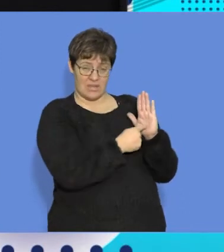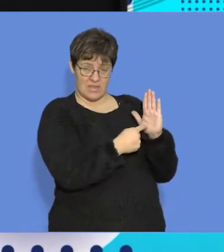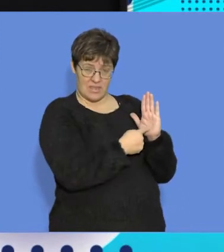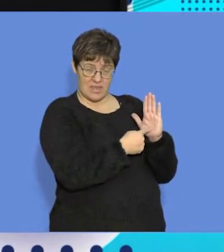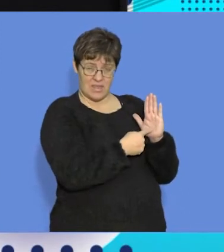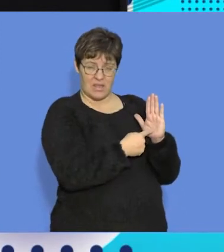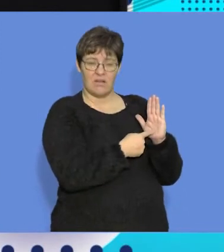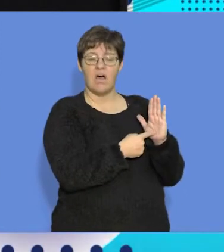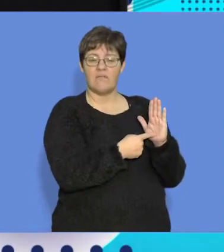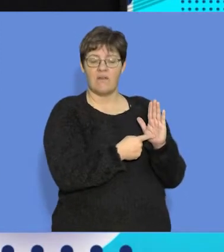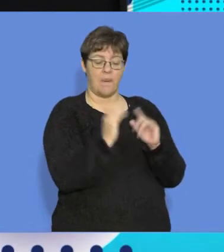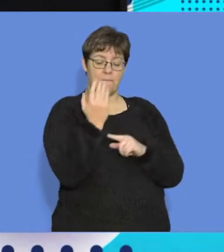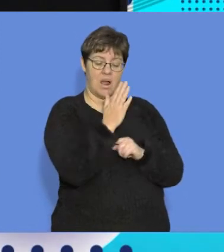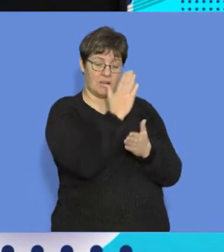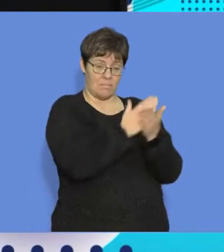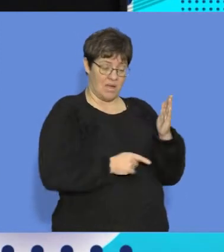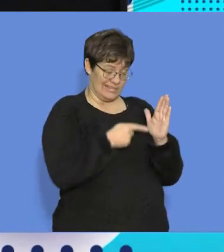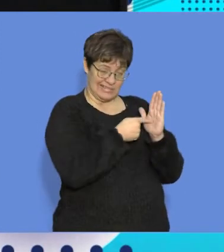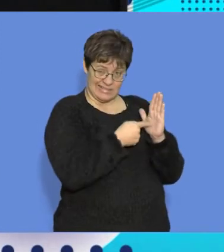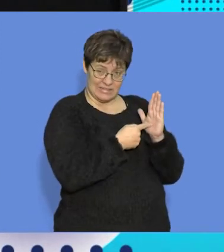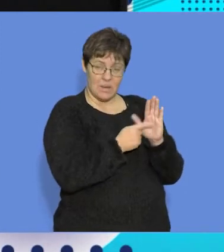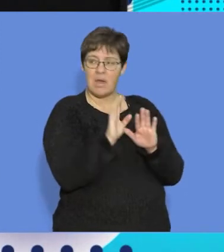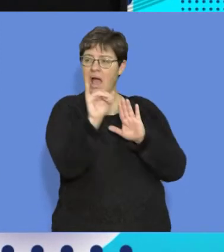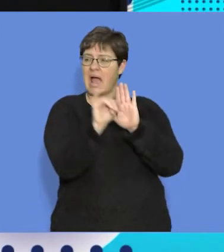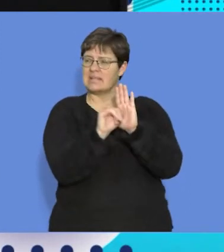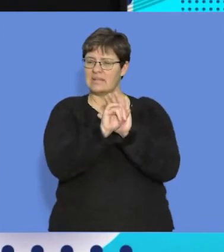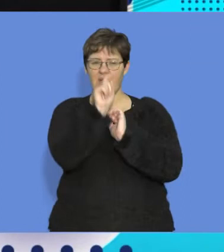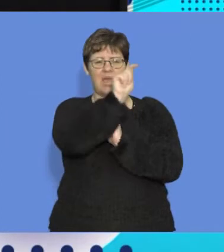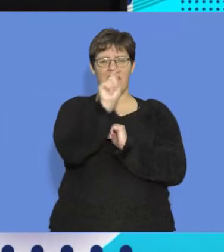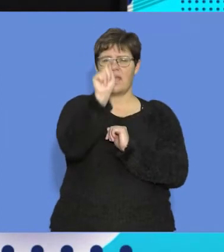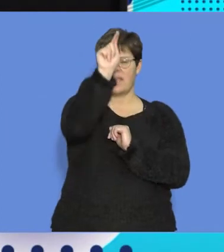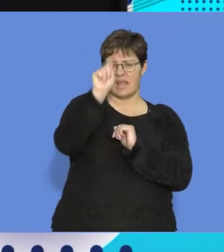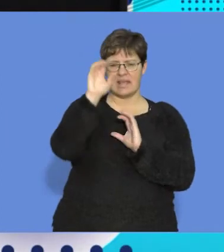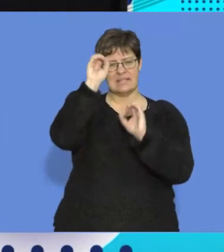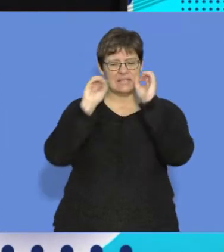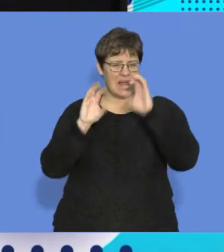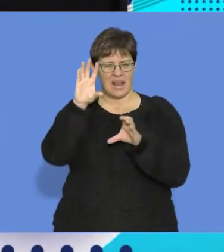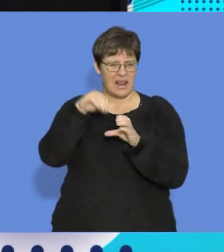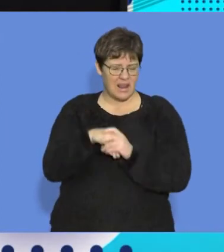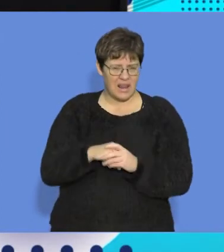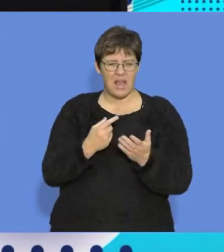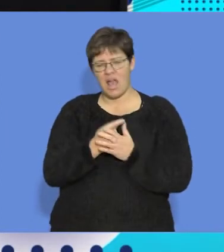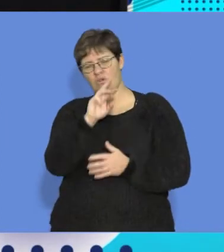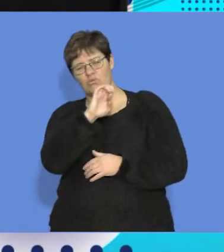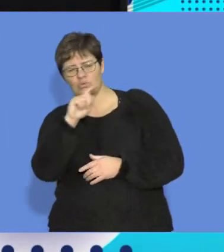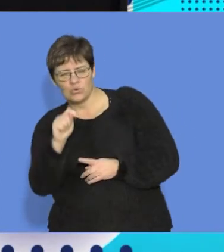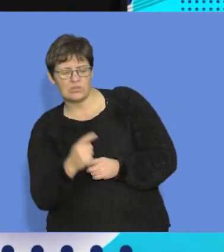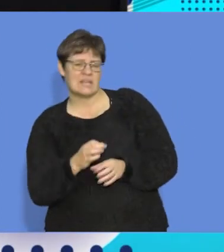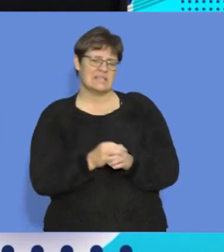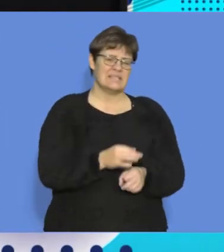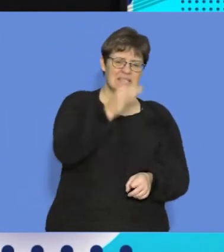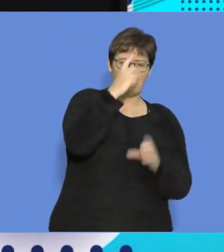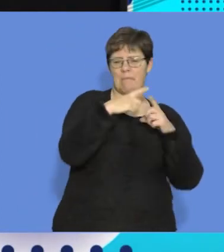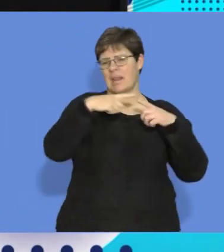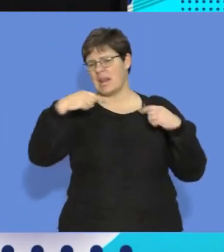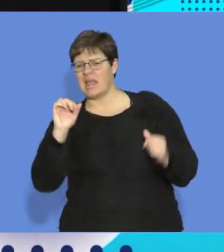photograph of part of a plant, and you have to identify the types of cells found in it. Is it a root? Is it a stem? And